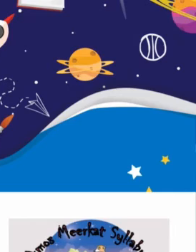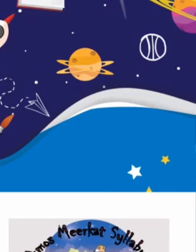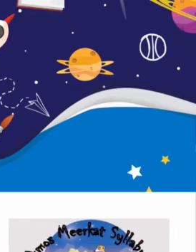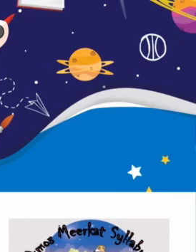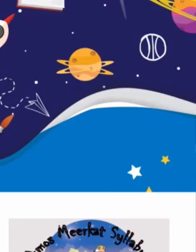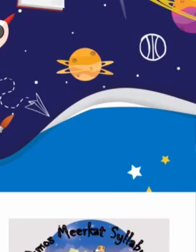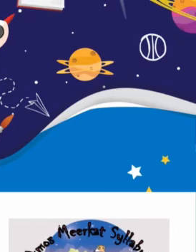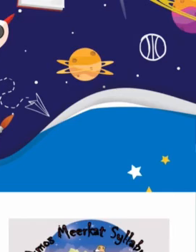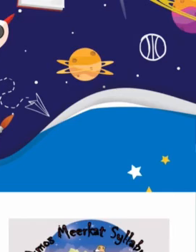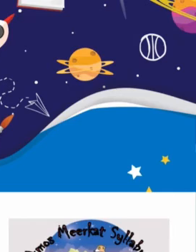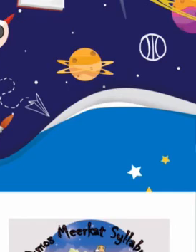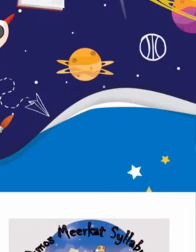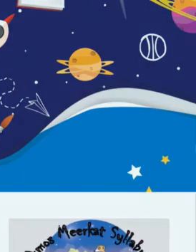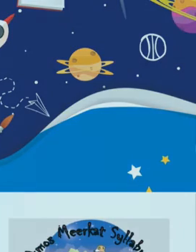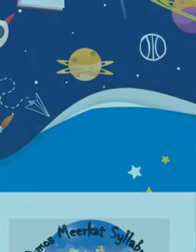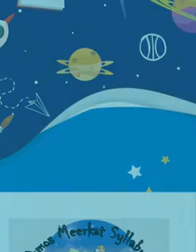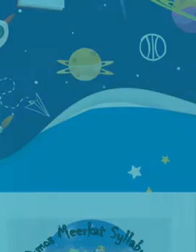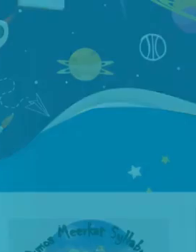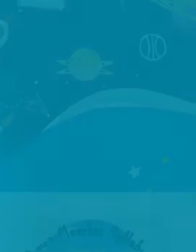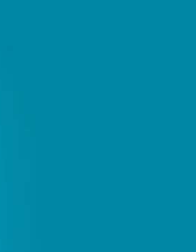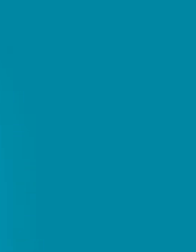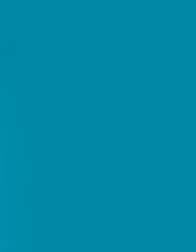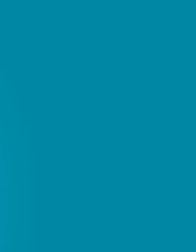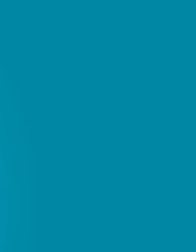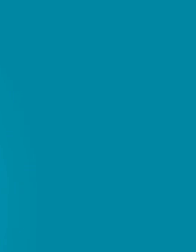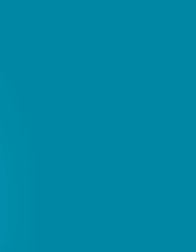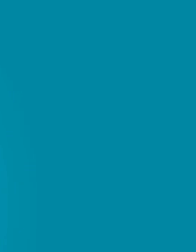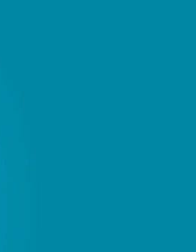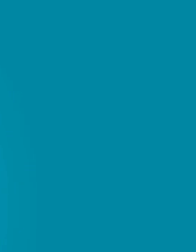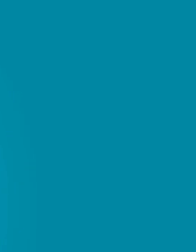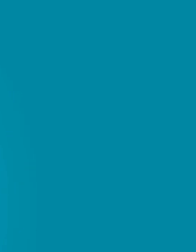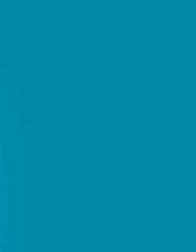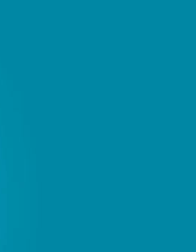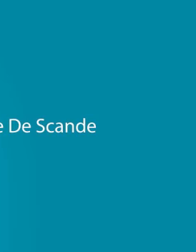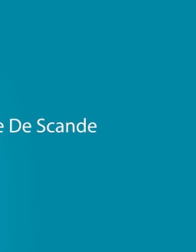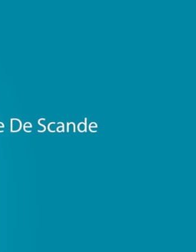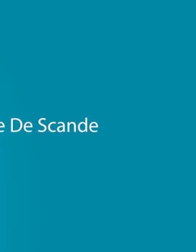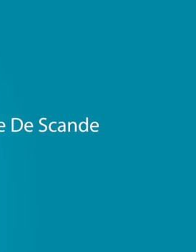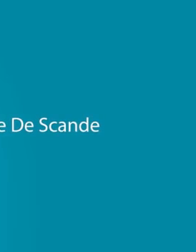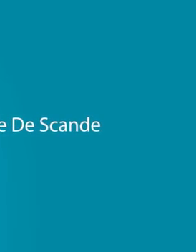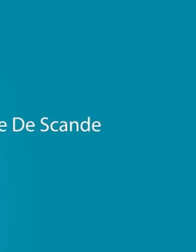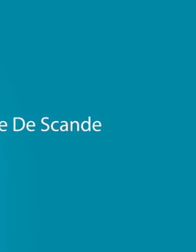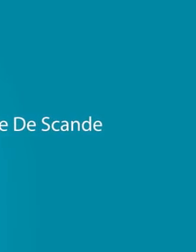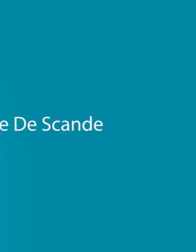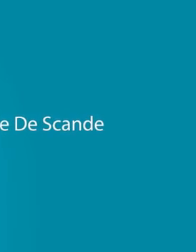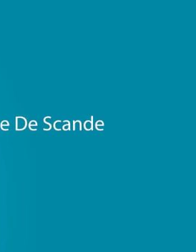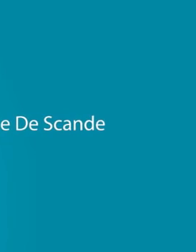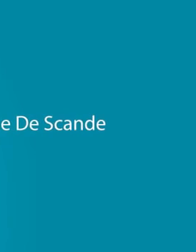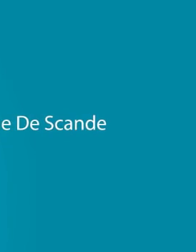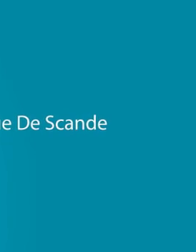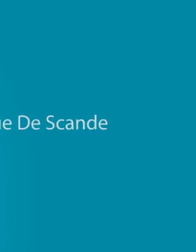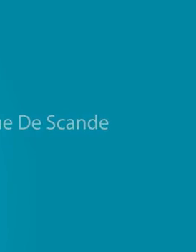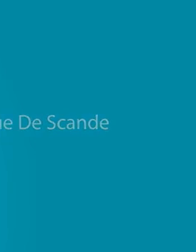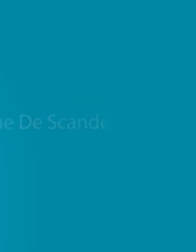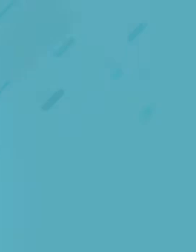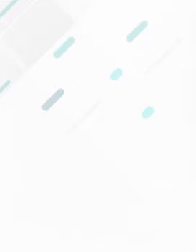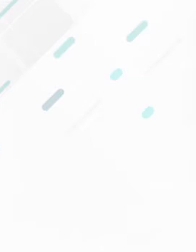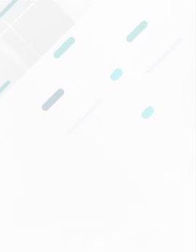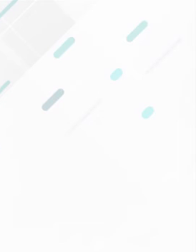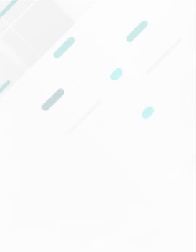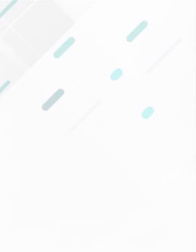what is that? It's round, it looks like a fruit, and it looks